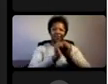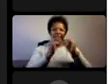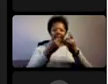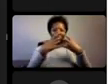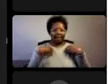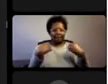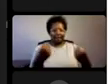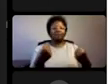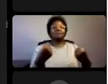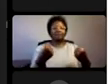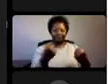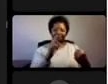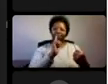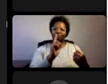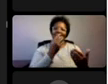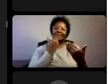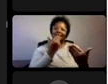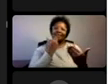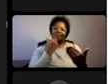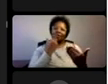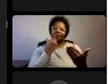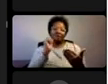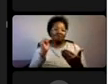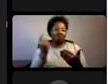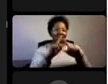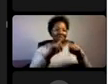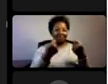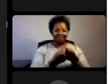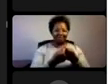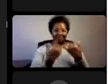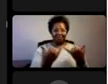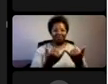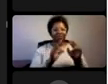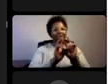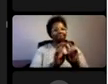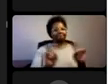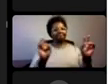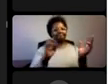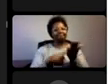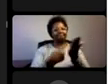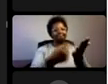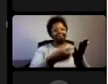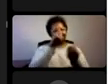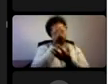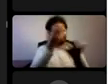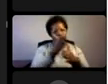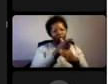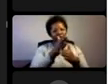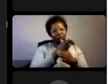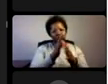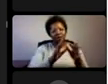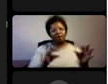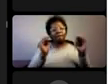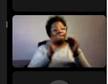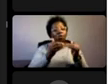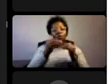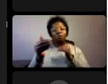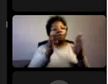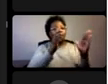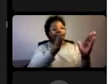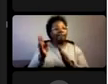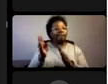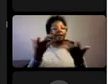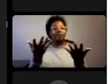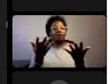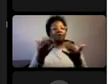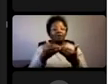So thank you for the team and joining us as panelists today to share more with our families about our safe return after